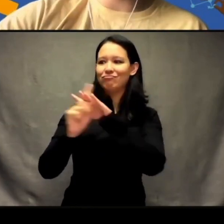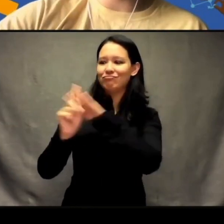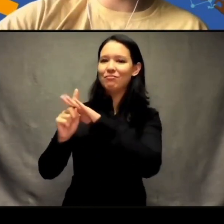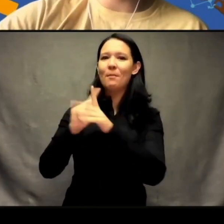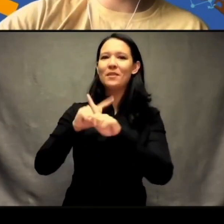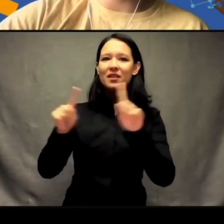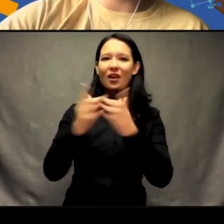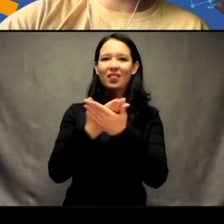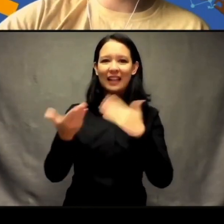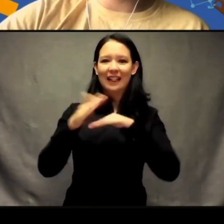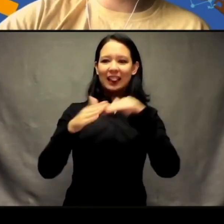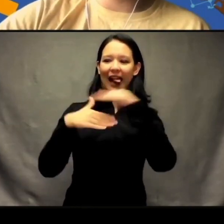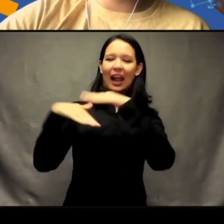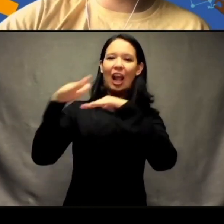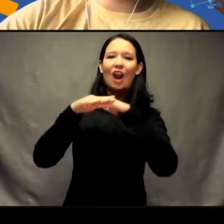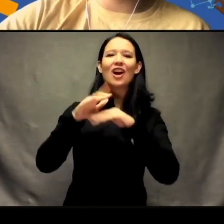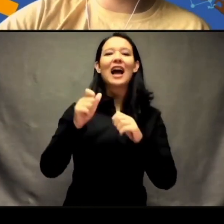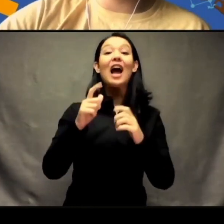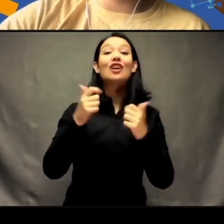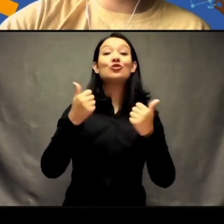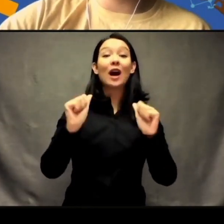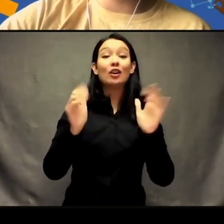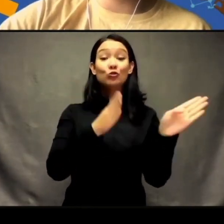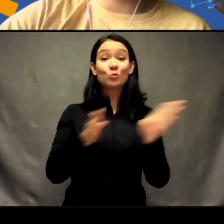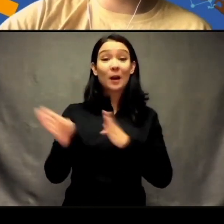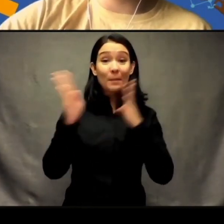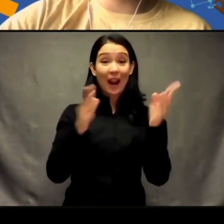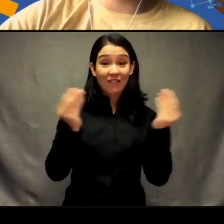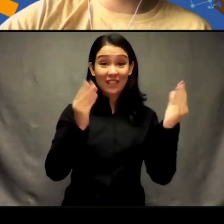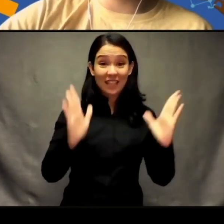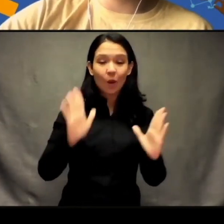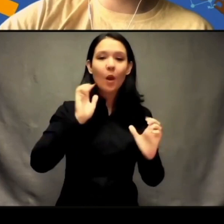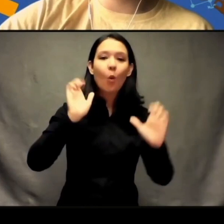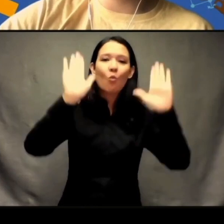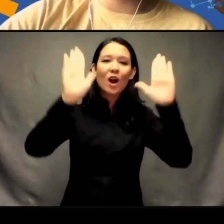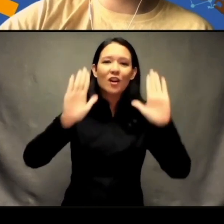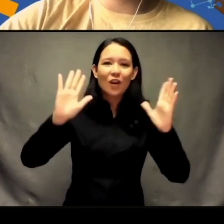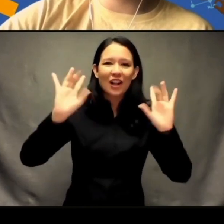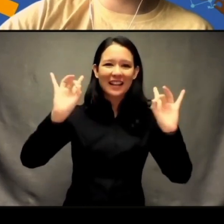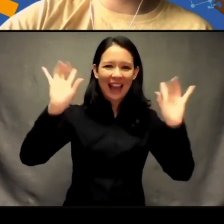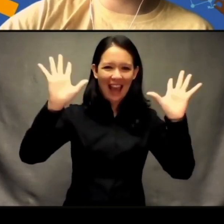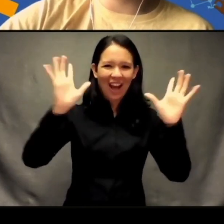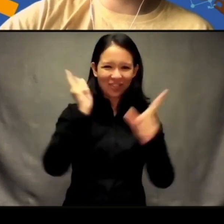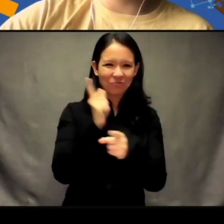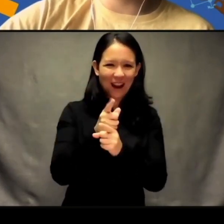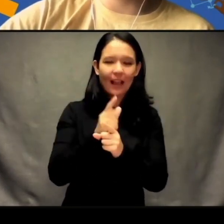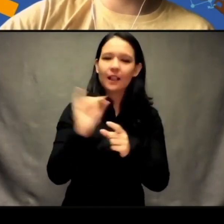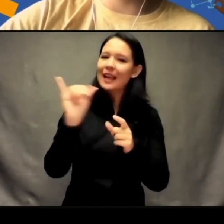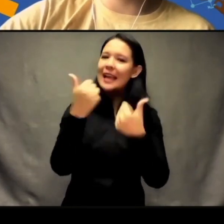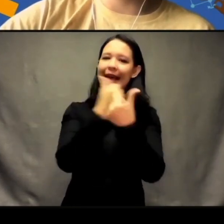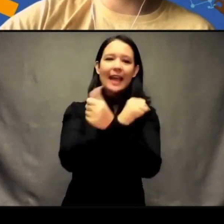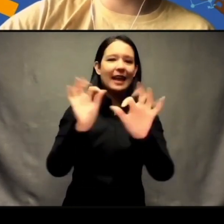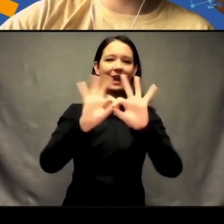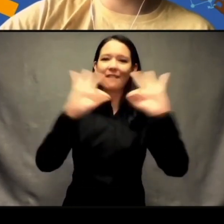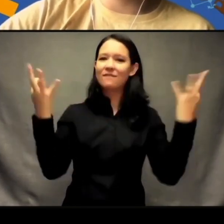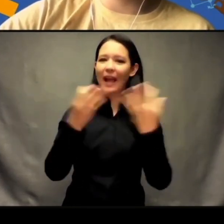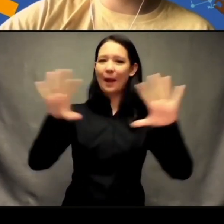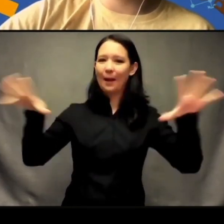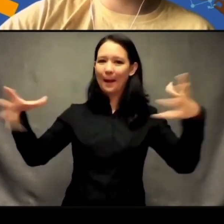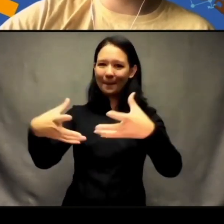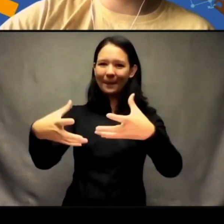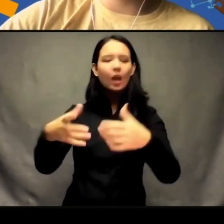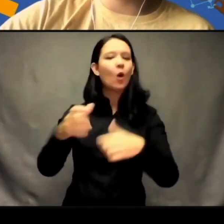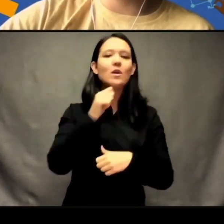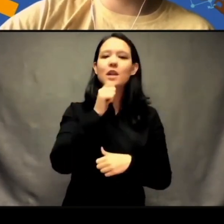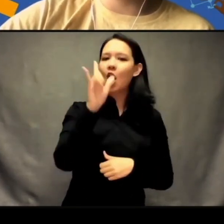be wonderful chaos. Like any family gathering, there's going to be, it's not going to look like a